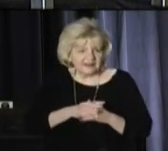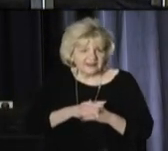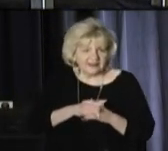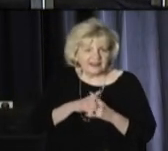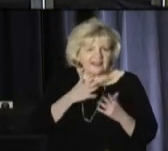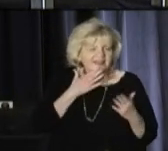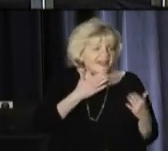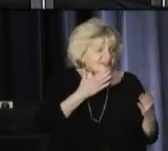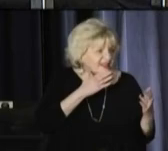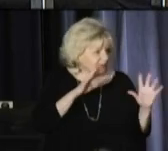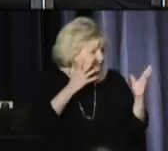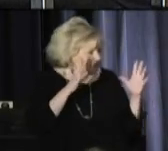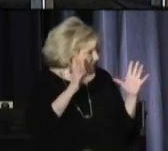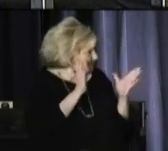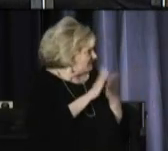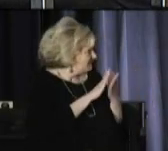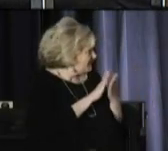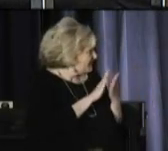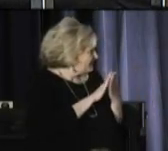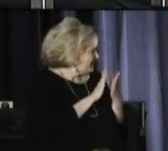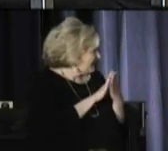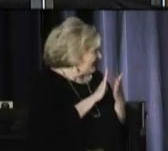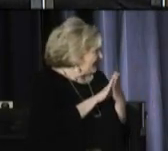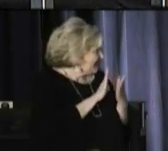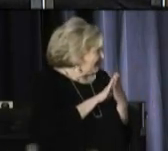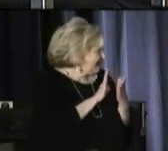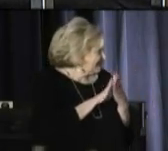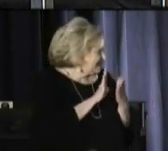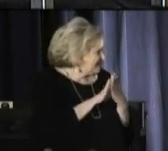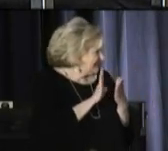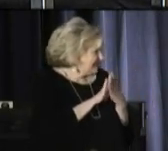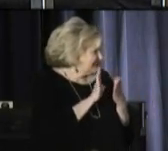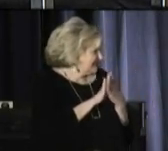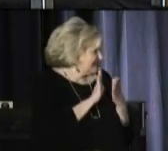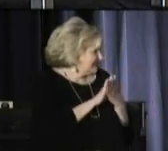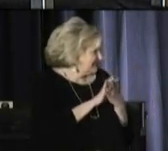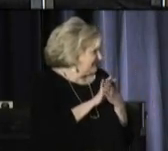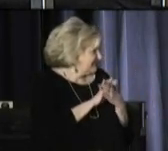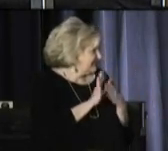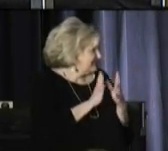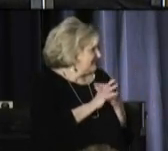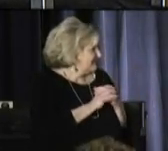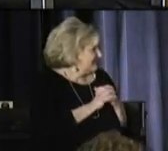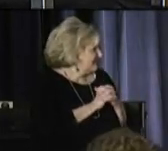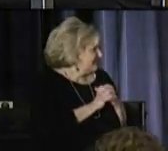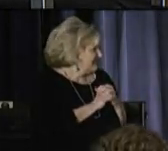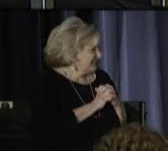round of applause for us. Thank you.